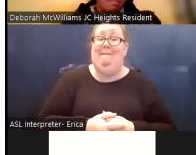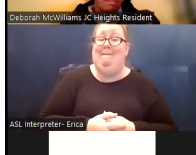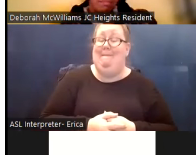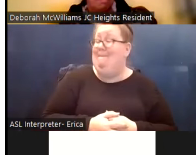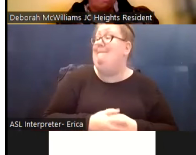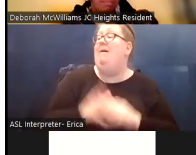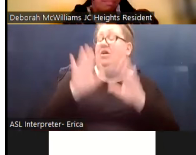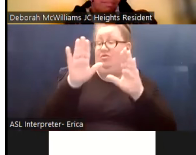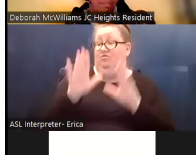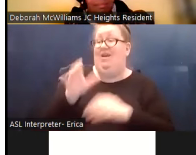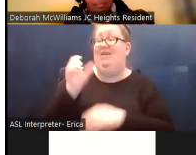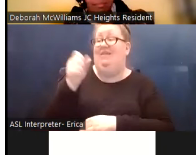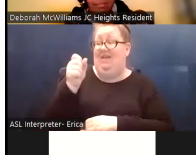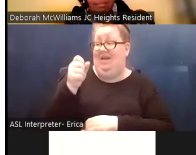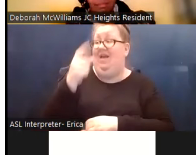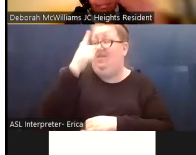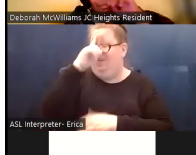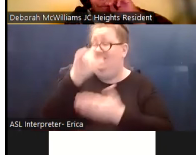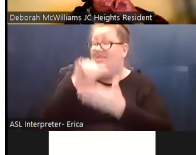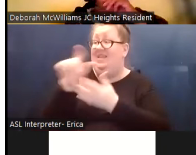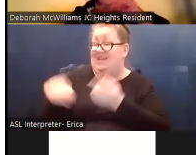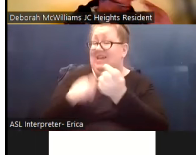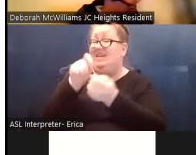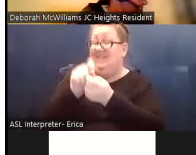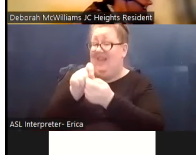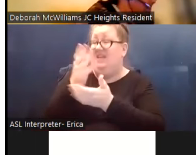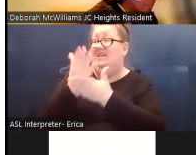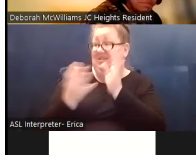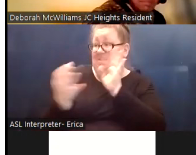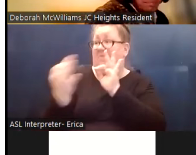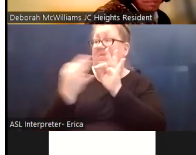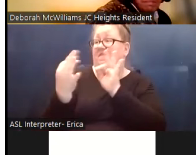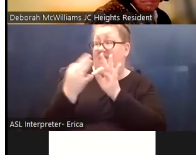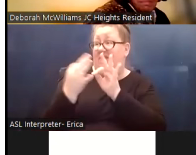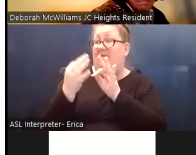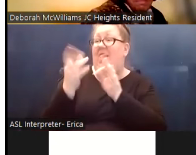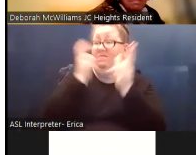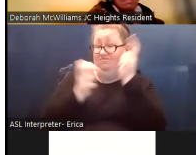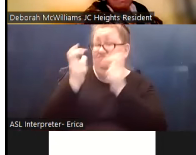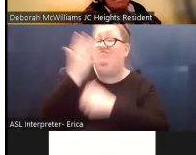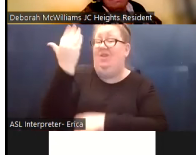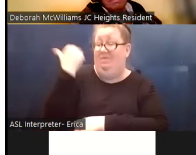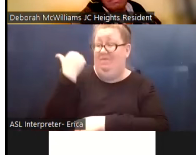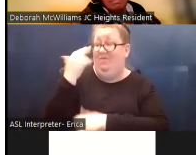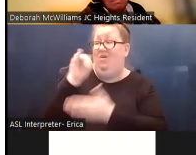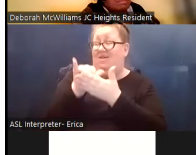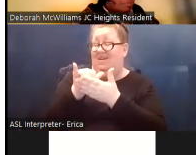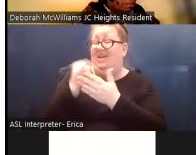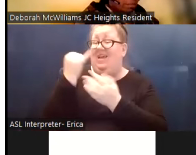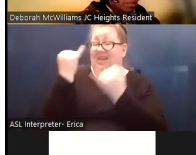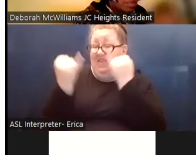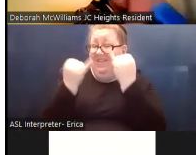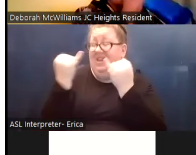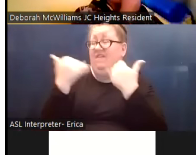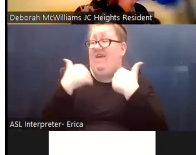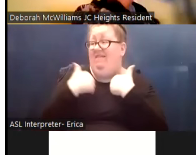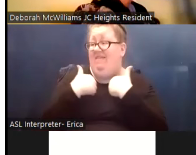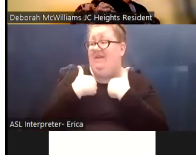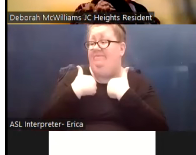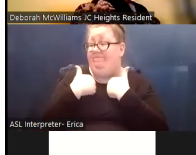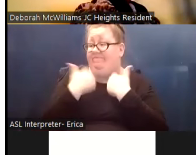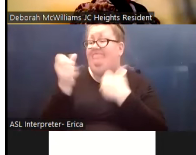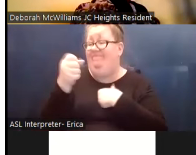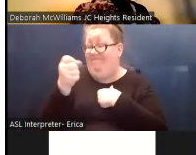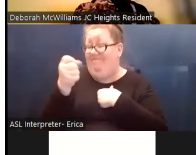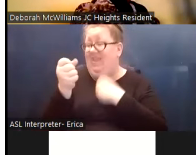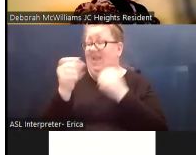Great. Yes, I think that's exactly like some of the feedback that we've heard before. And I think that kind of the idea around, having, sort